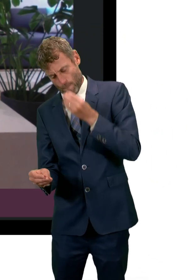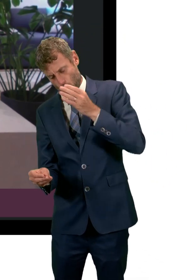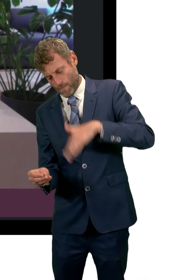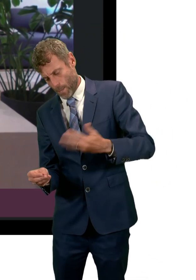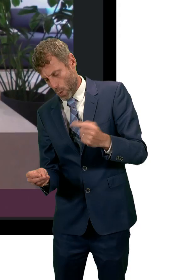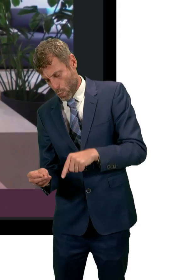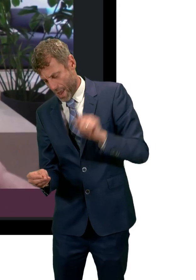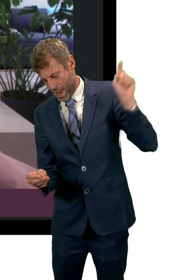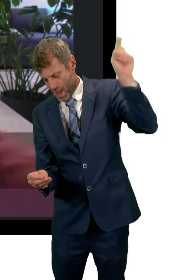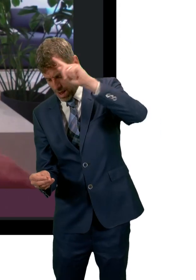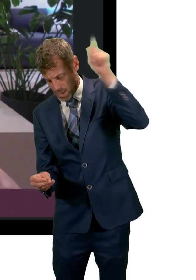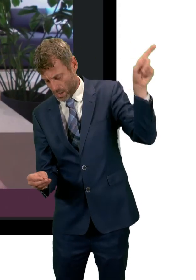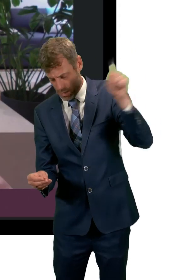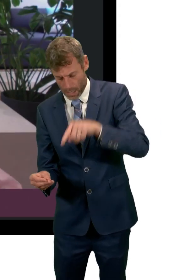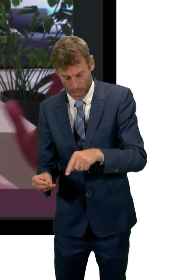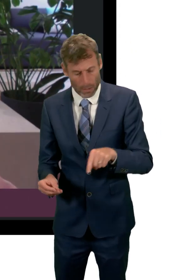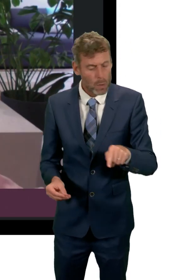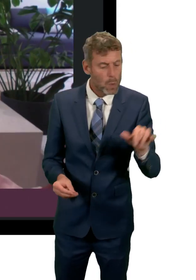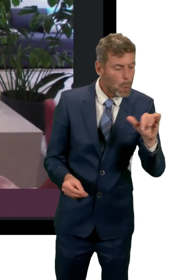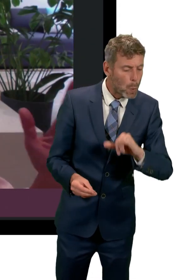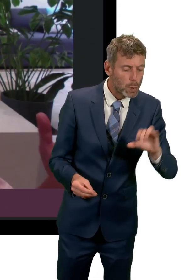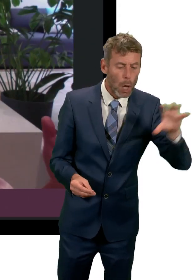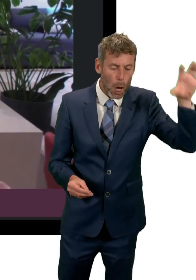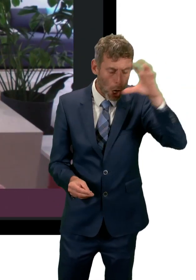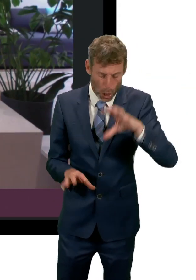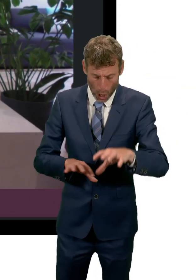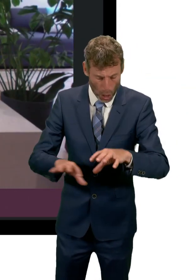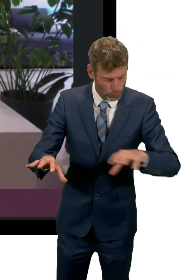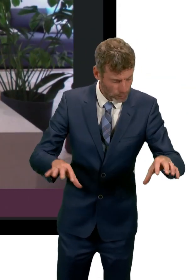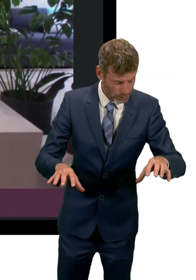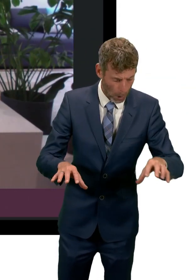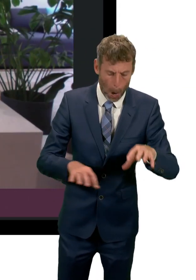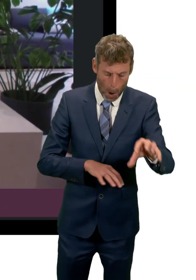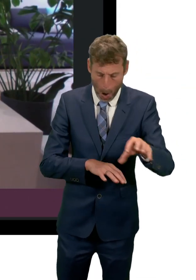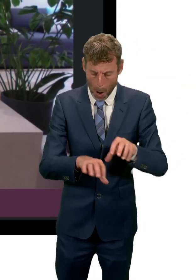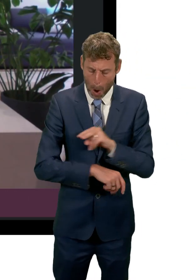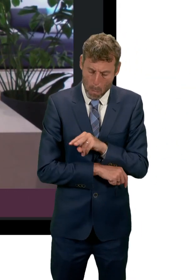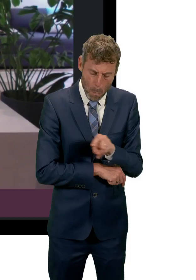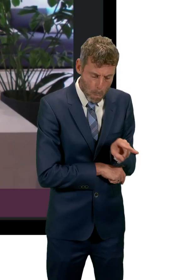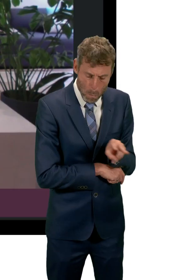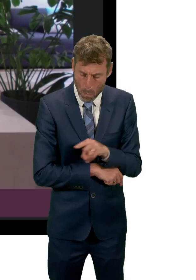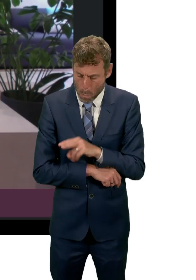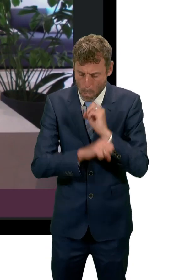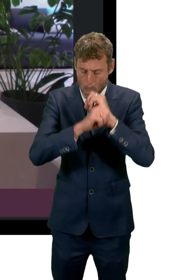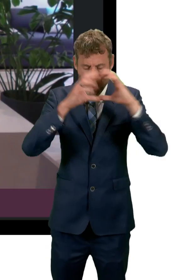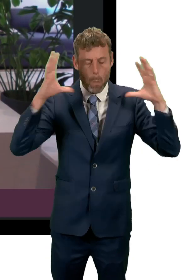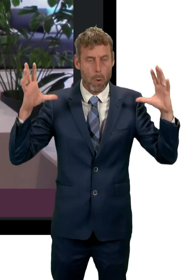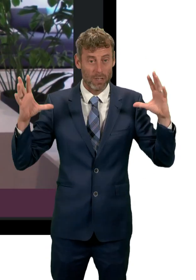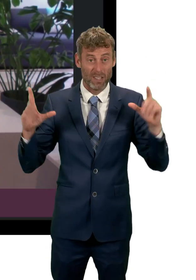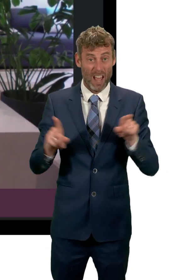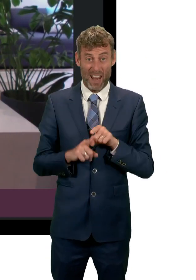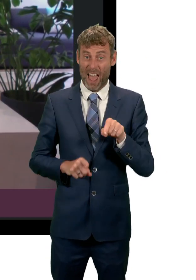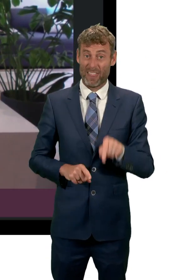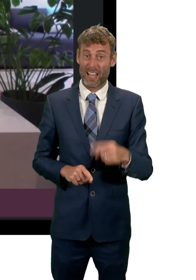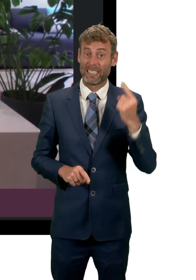from? Which ingredients come from which countries? You know, I have to think on my feet. But so, you know, we all come at it from different angles. I think